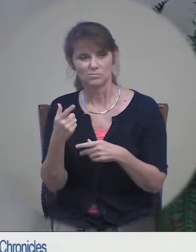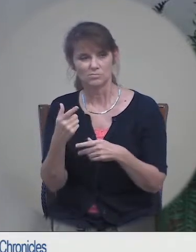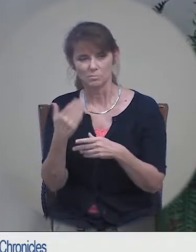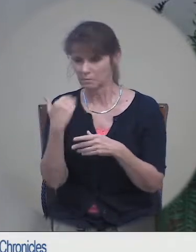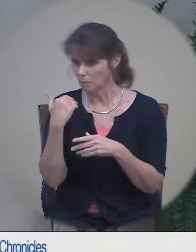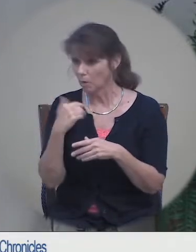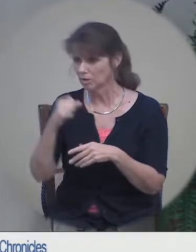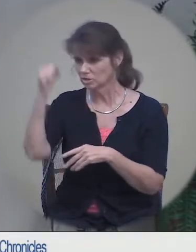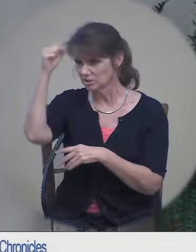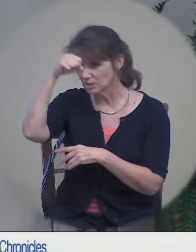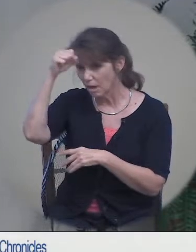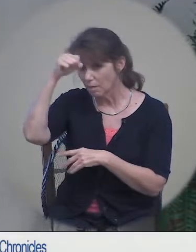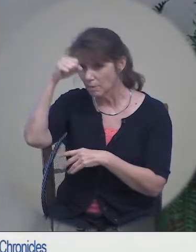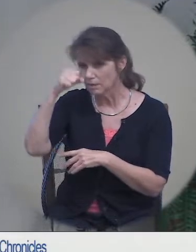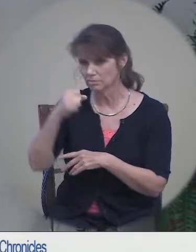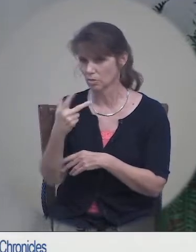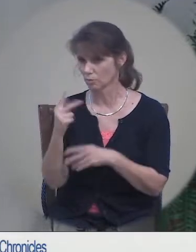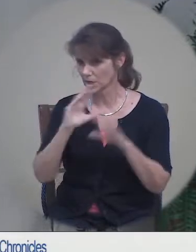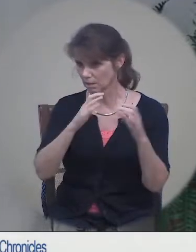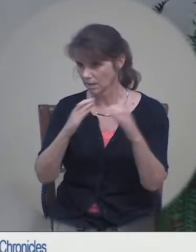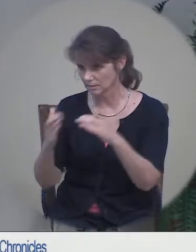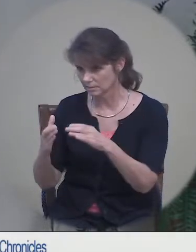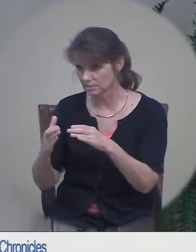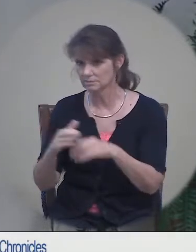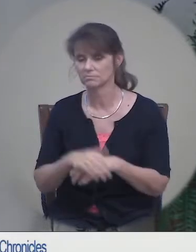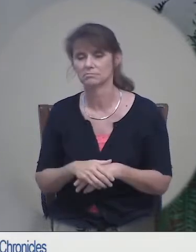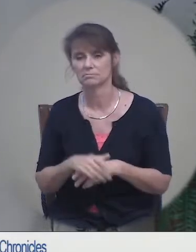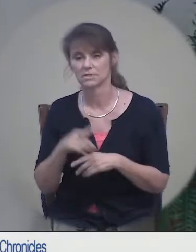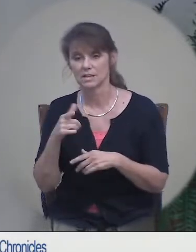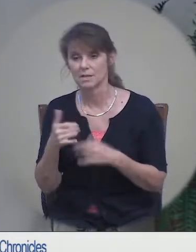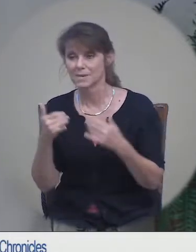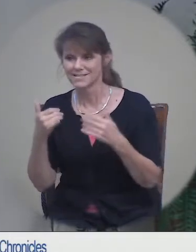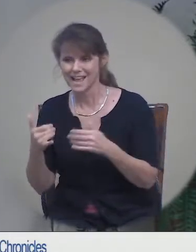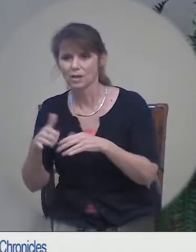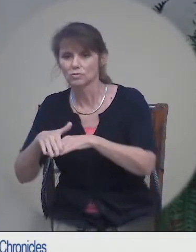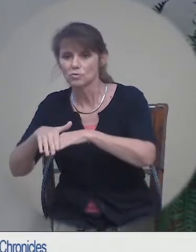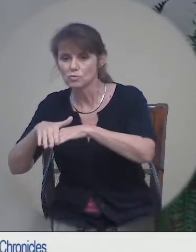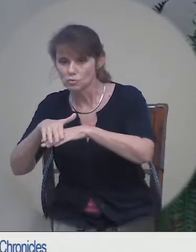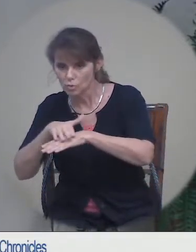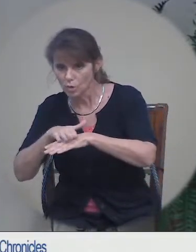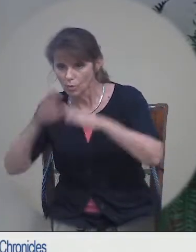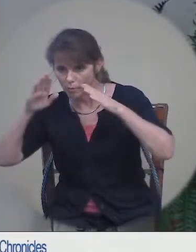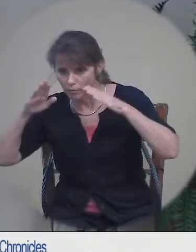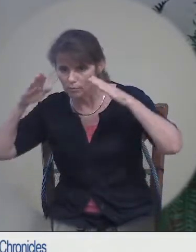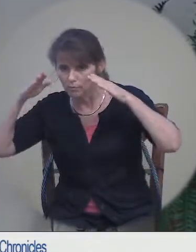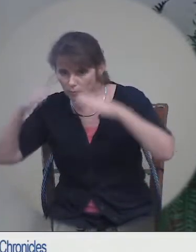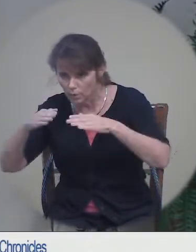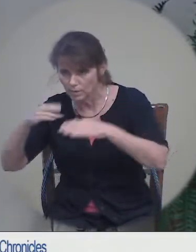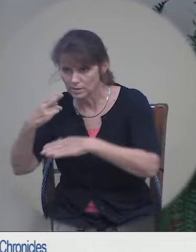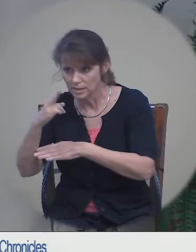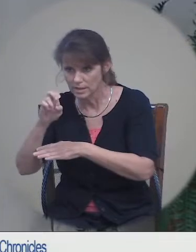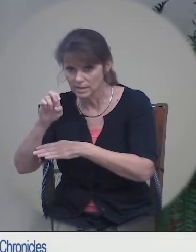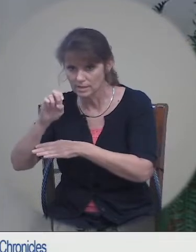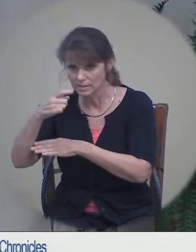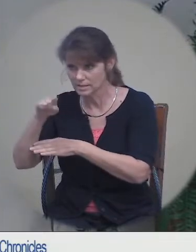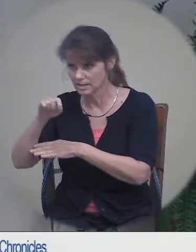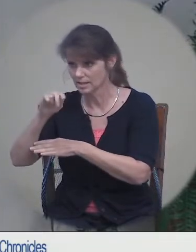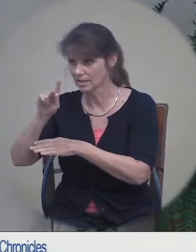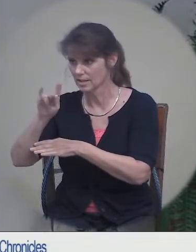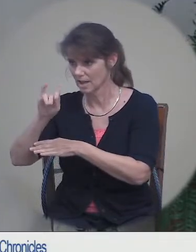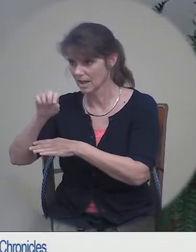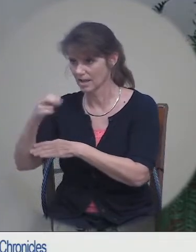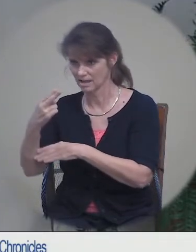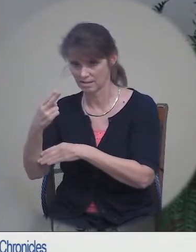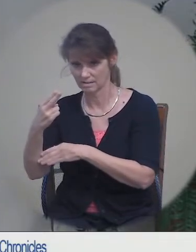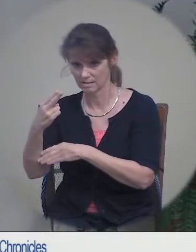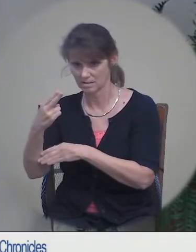and Ahab, we spent 2. But we're going to slow down now and just focus in on the reign of King Hezekiah. And the reason we kind